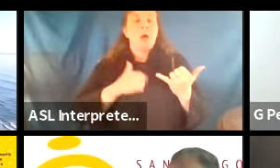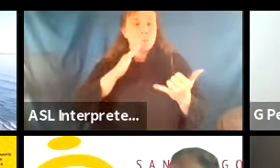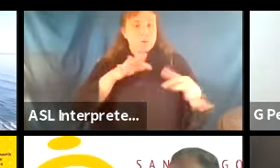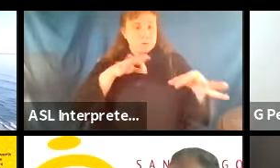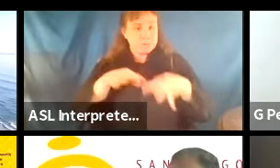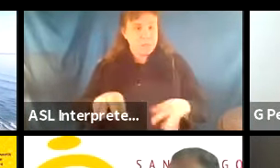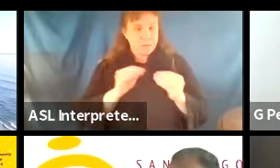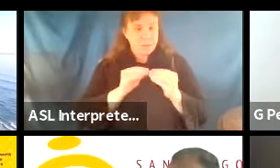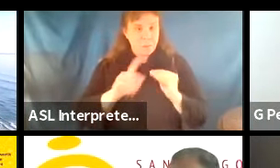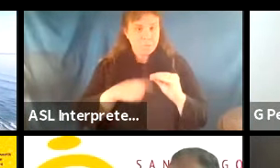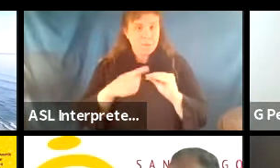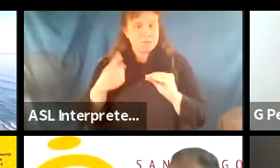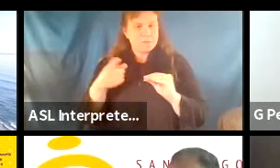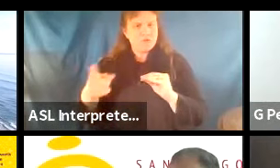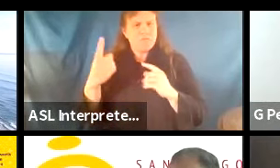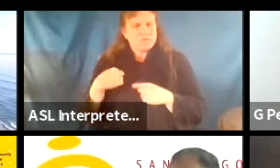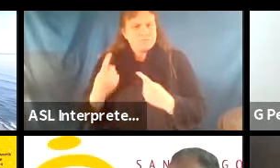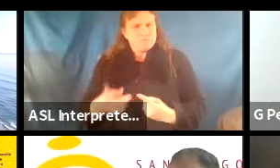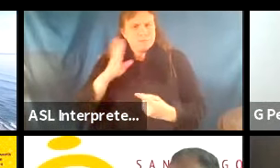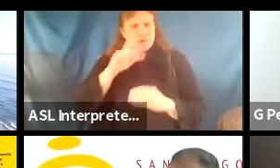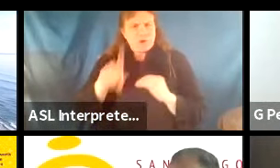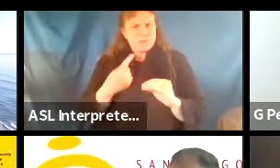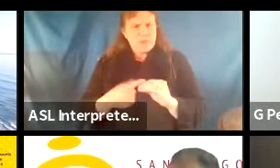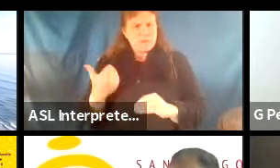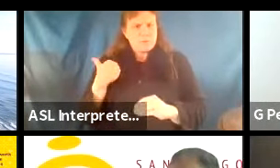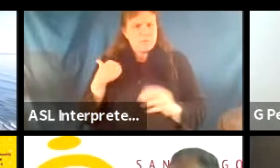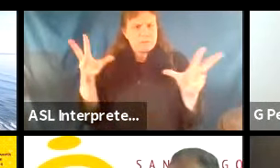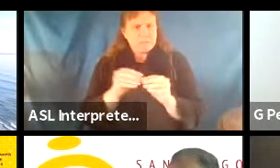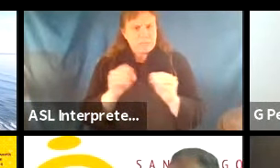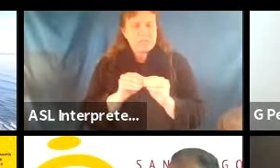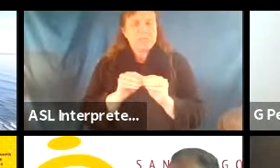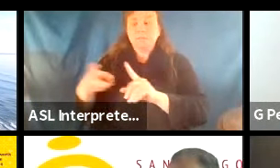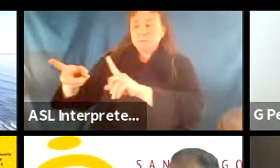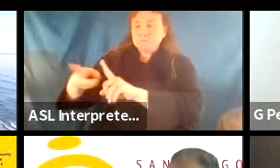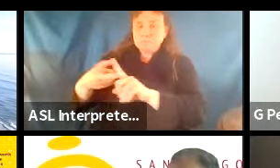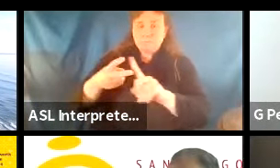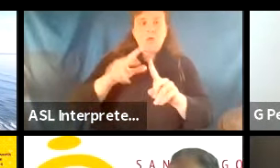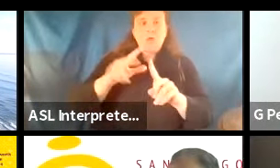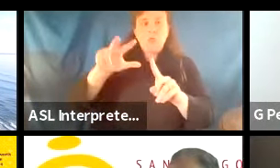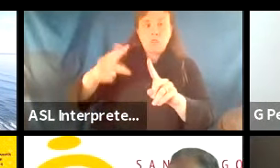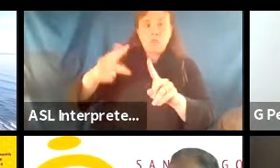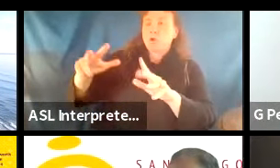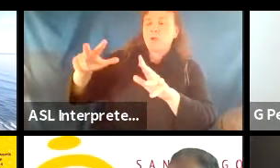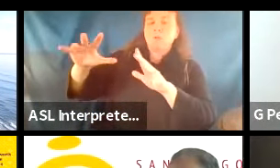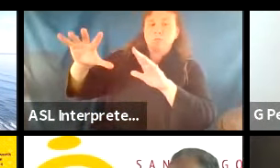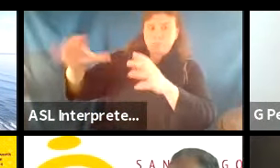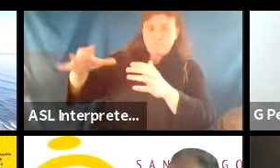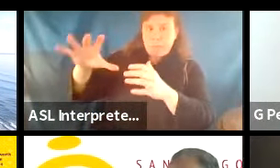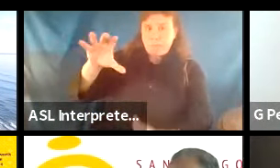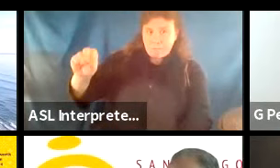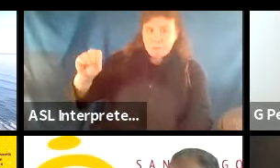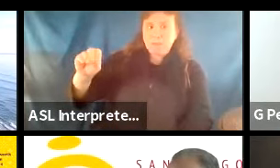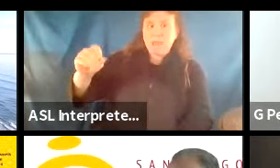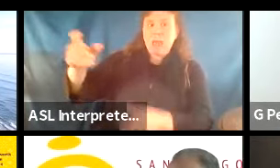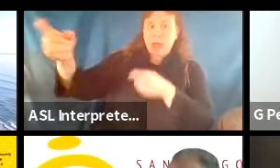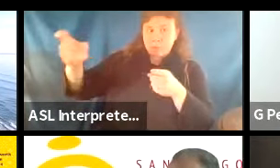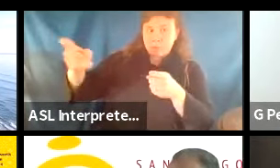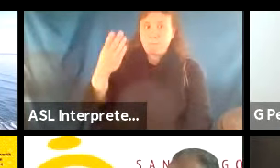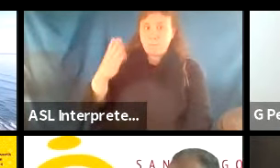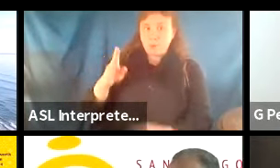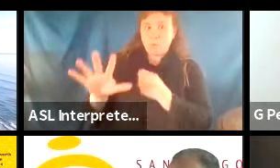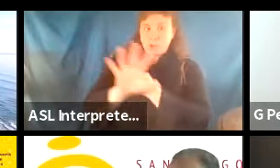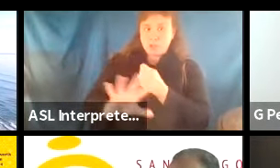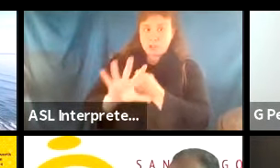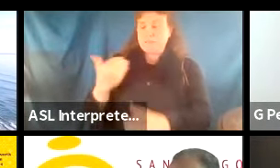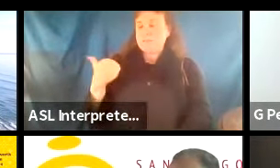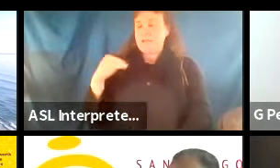something I think you've been talking about in previous meetings, which is the onboarding of the third-party administrator, Blue Shield. We announced on